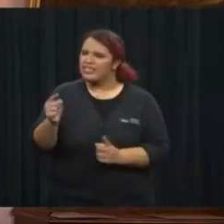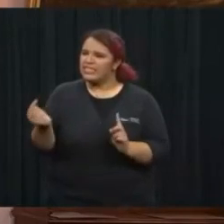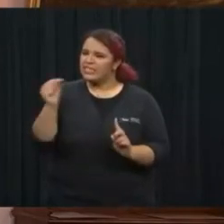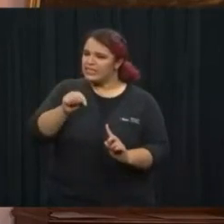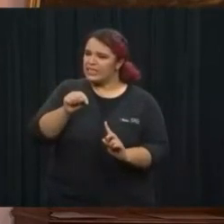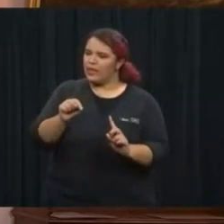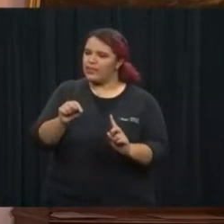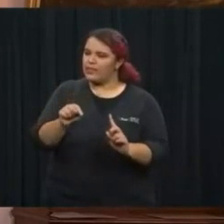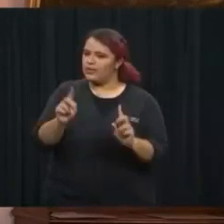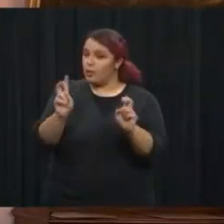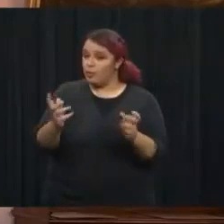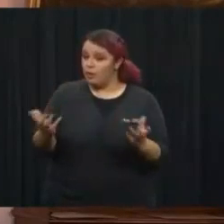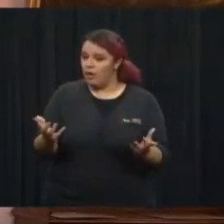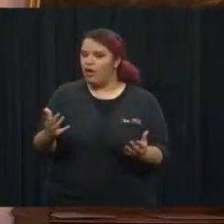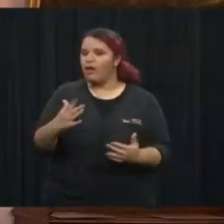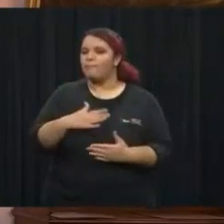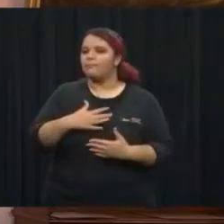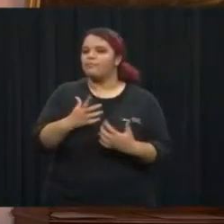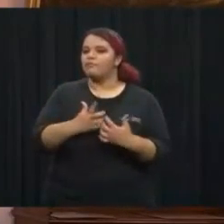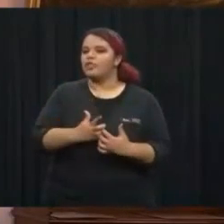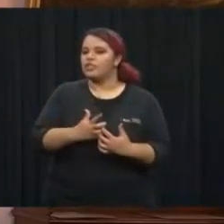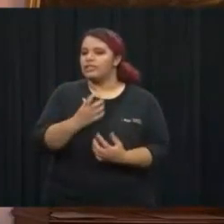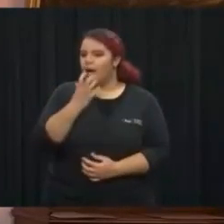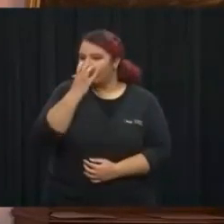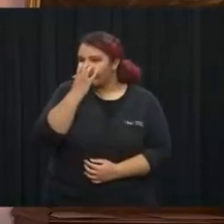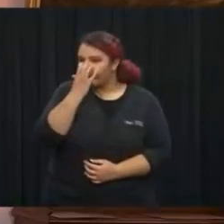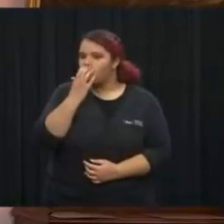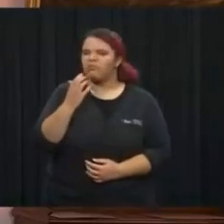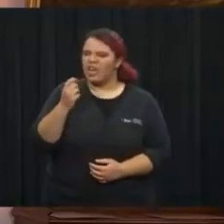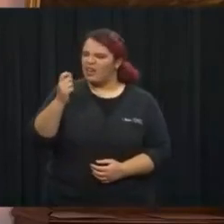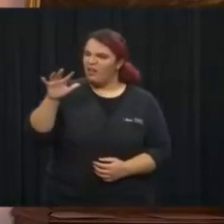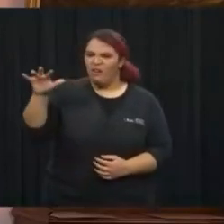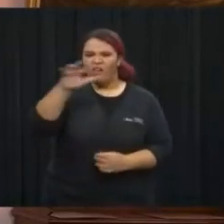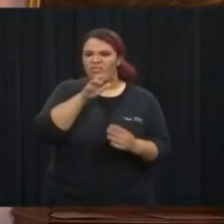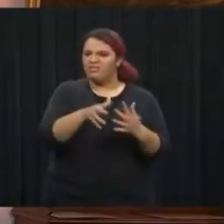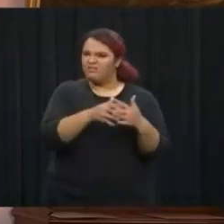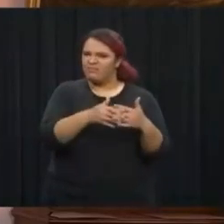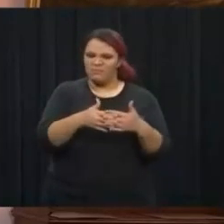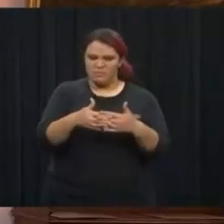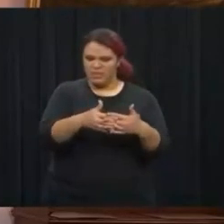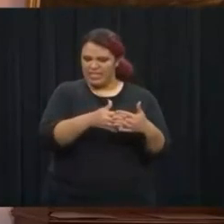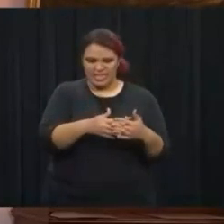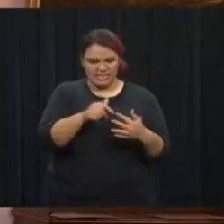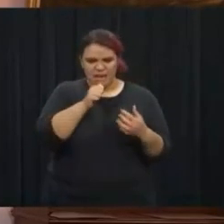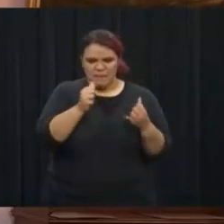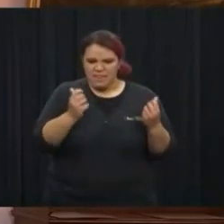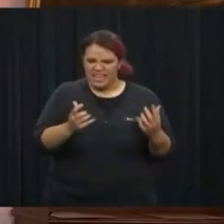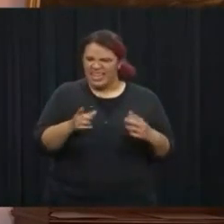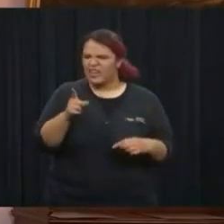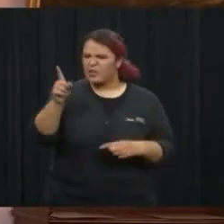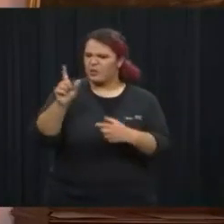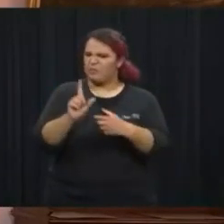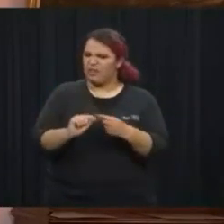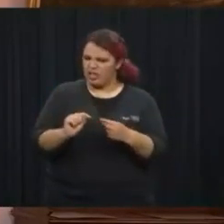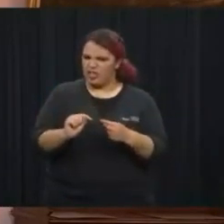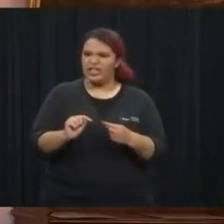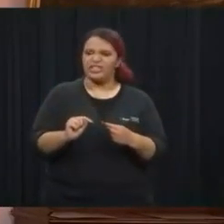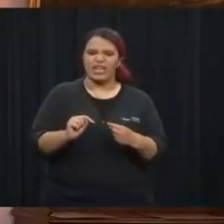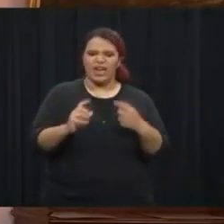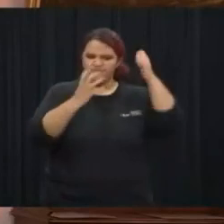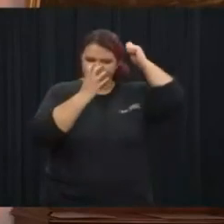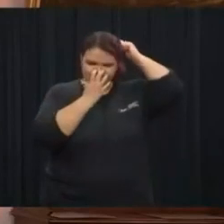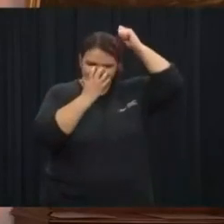Okay. So the studies, there's been a little bit of study out there, but the numbers are very small, so there isn't